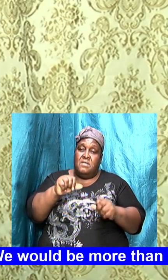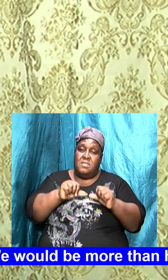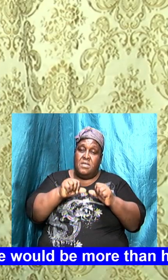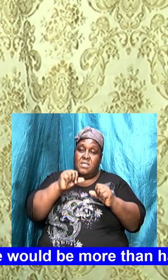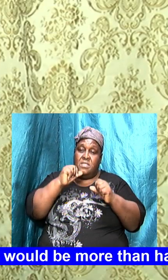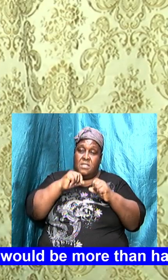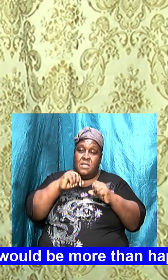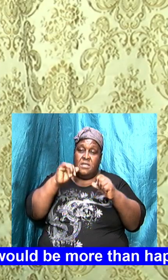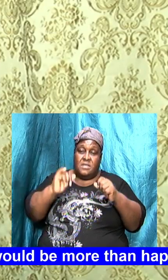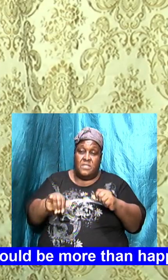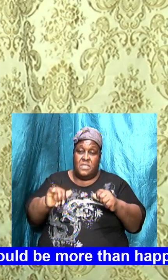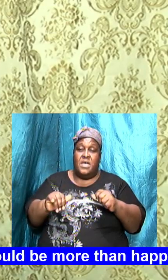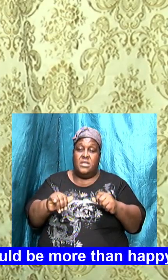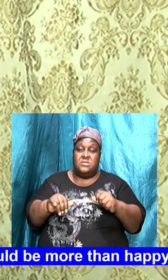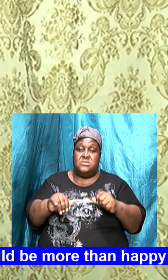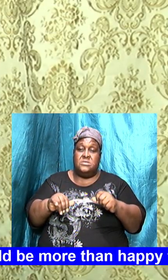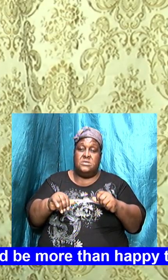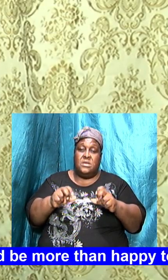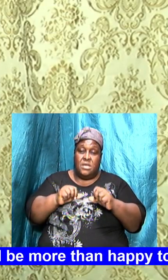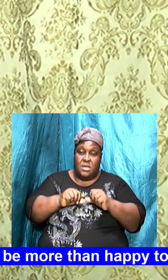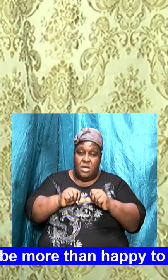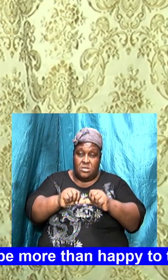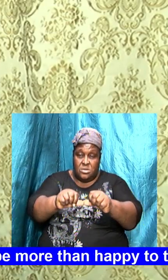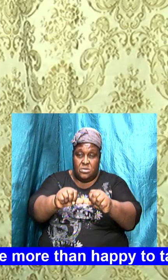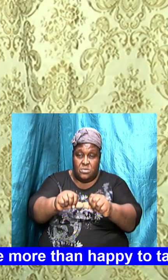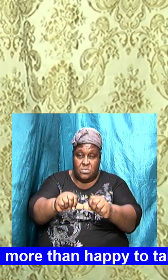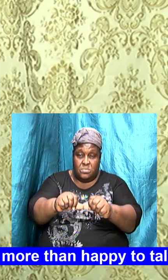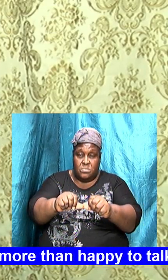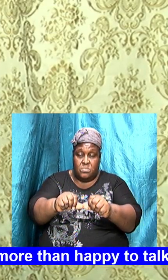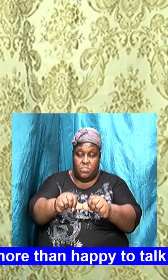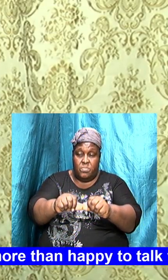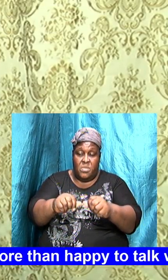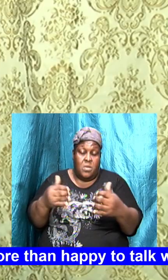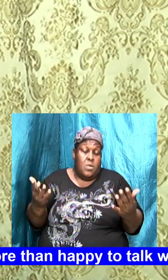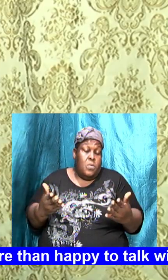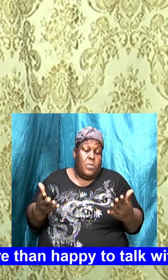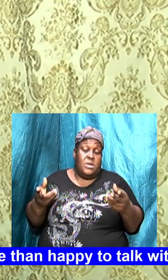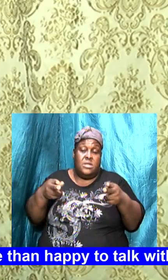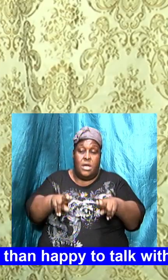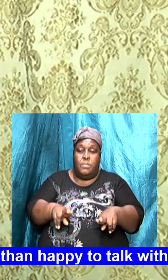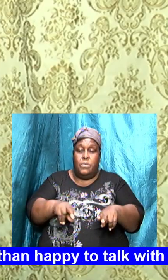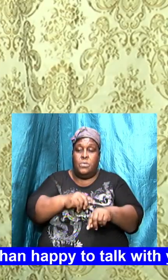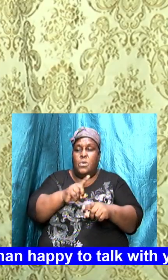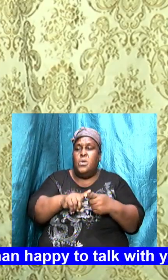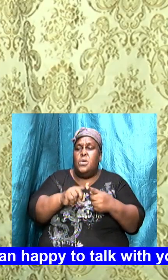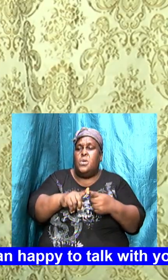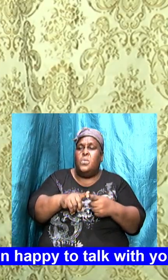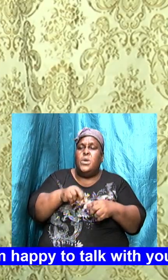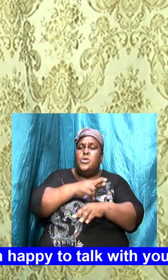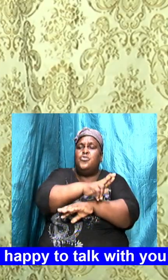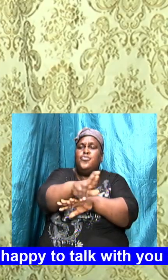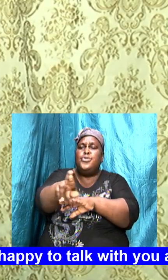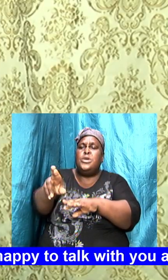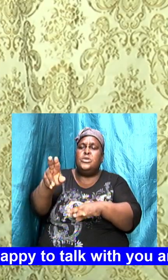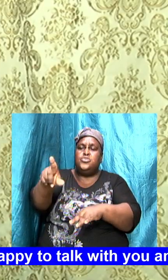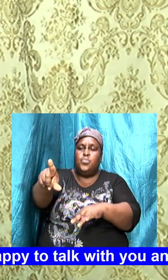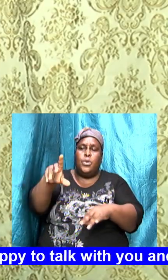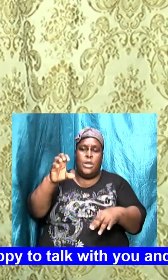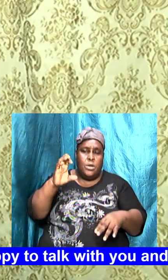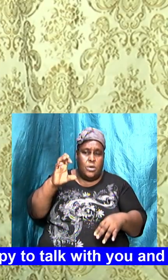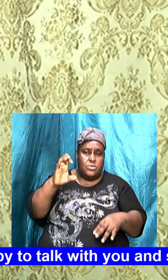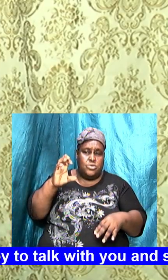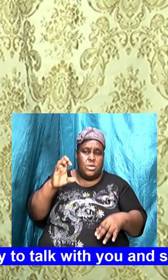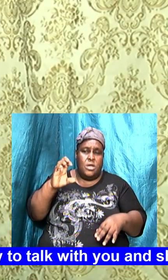continue to hold. So what will happen when we reach the 100, given